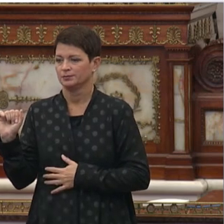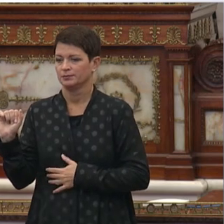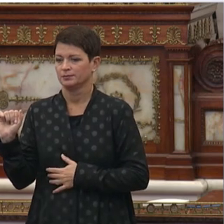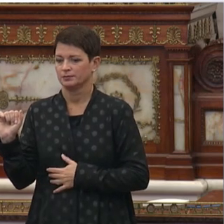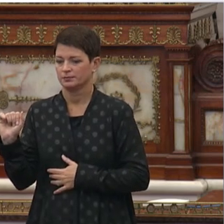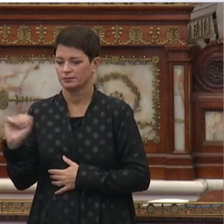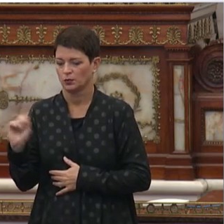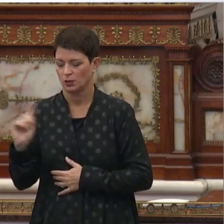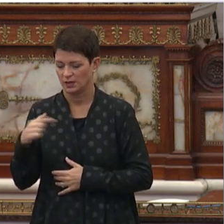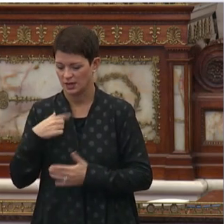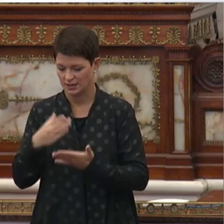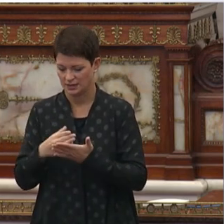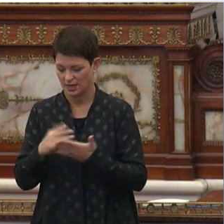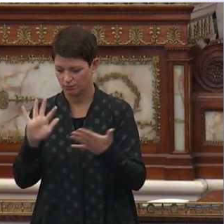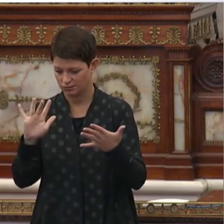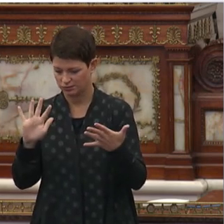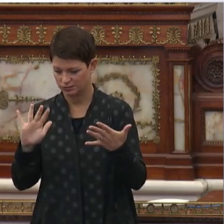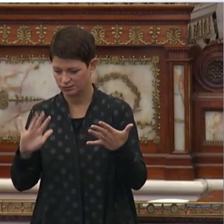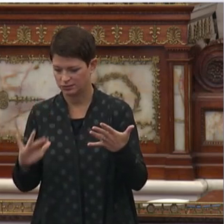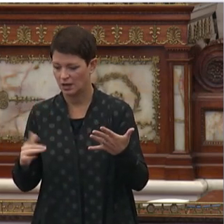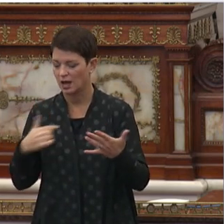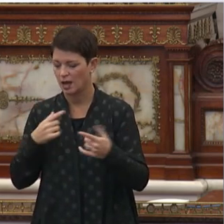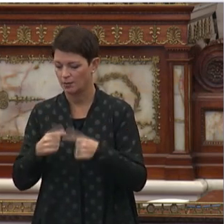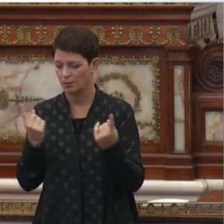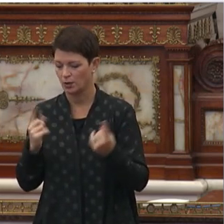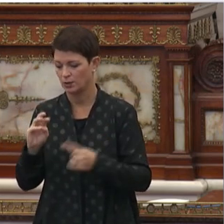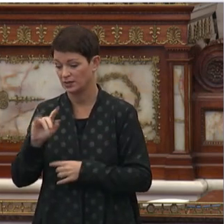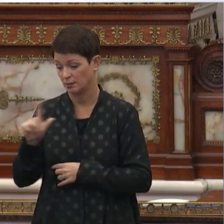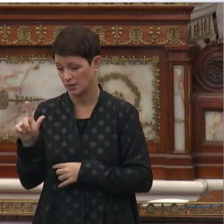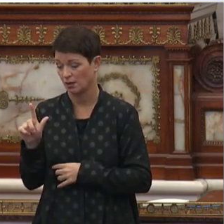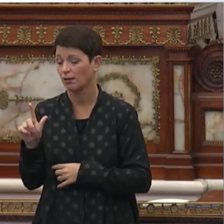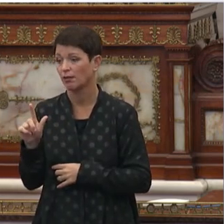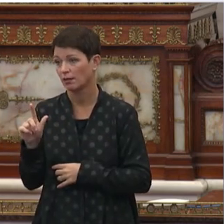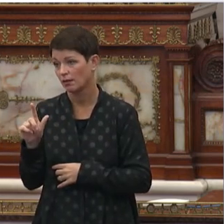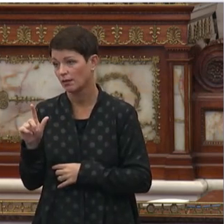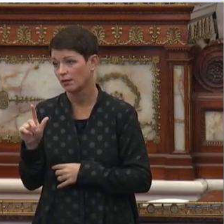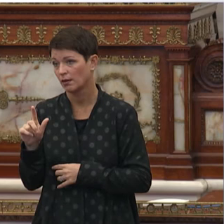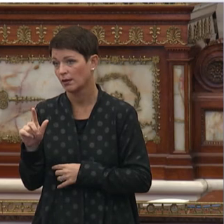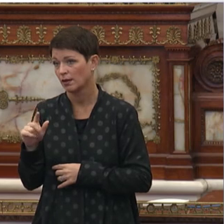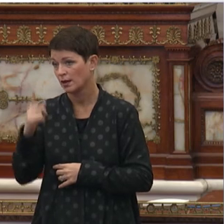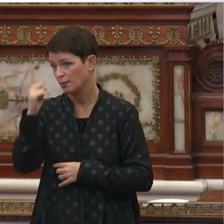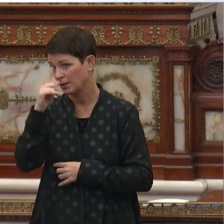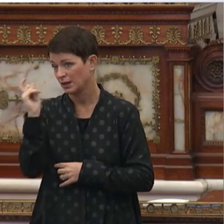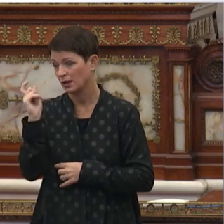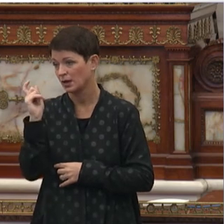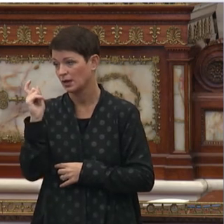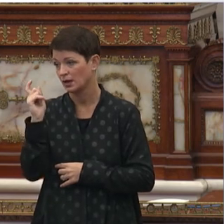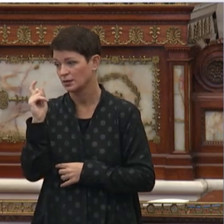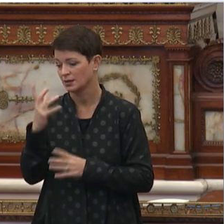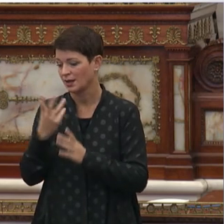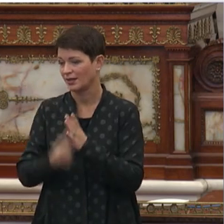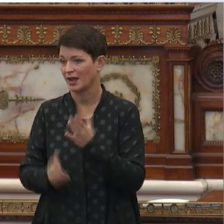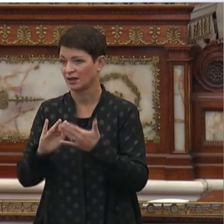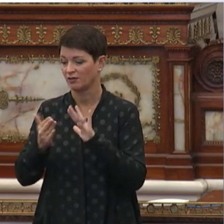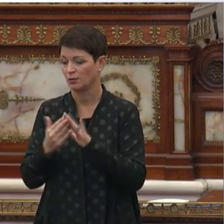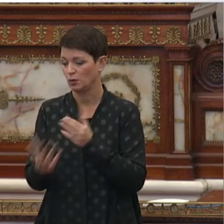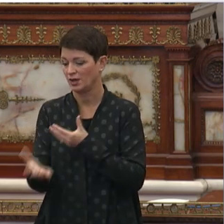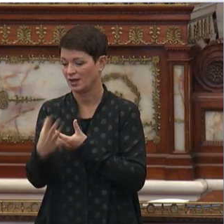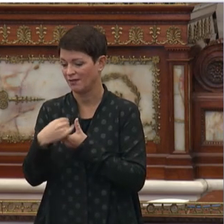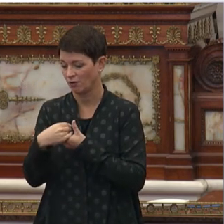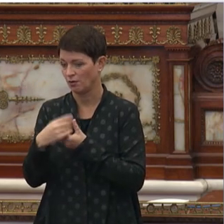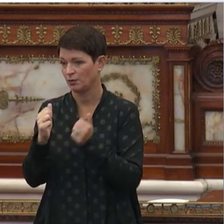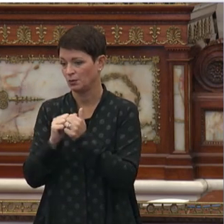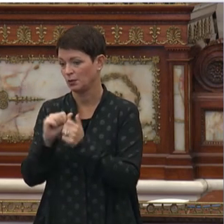Where was I? I'm opposing this bill purely on the complete lack of community involvement in the